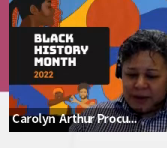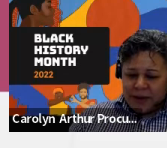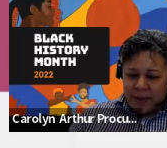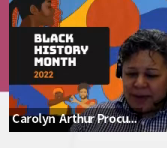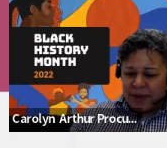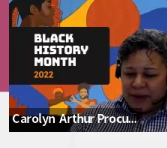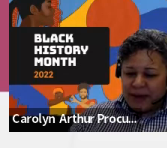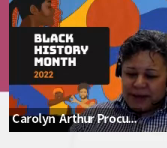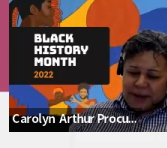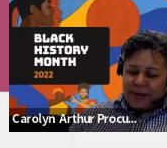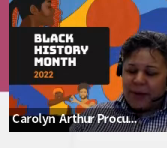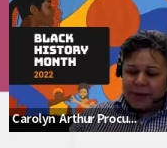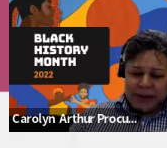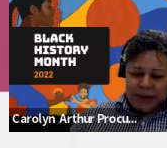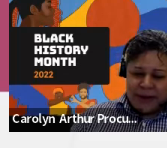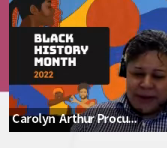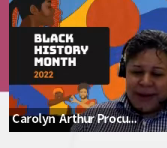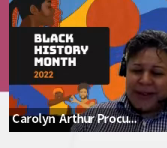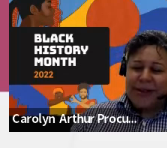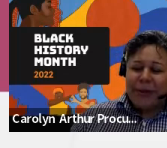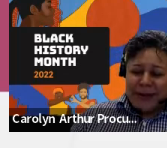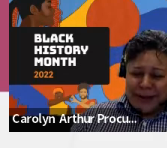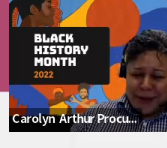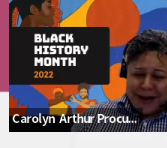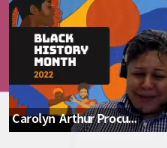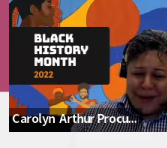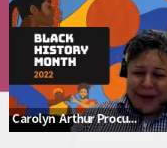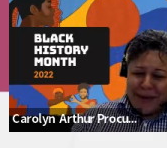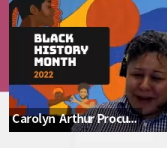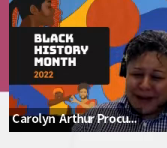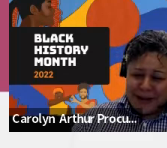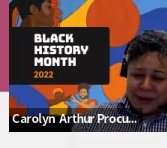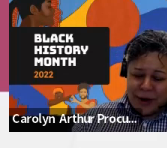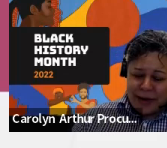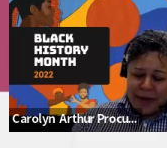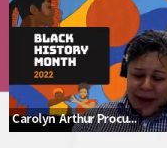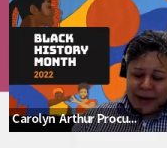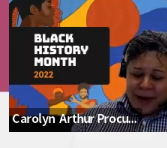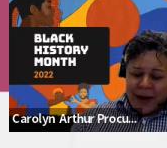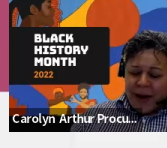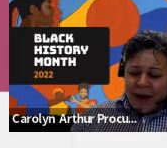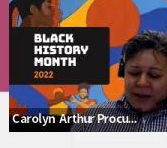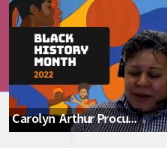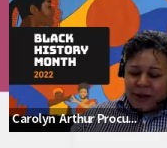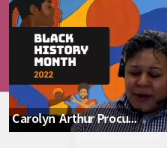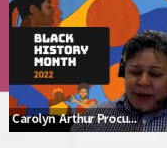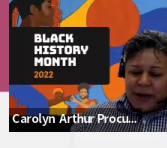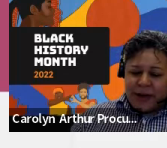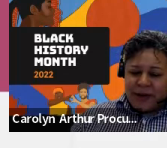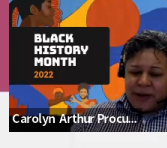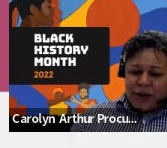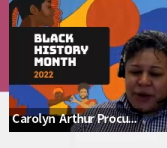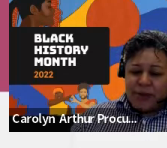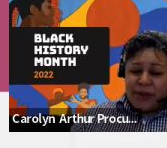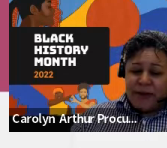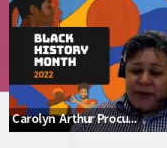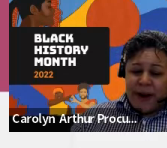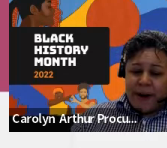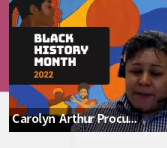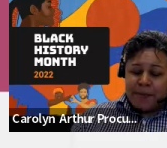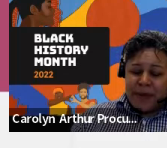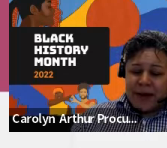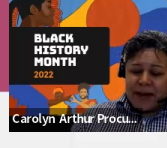get those opportunities? That's probably the simplest way I can describe that. So in terms